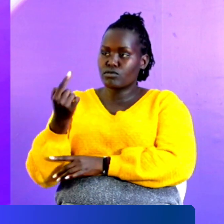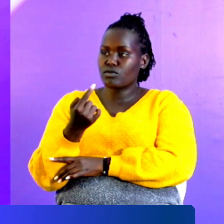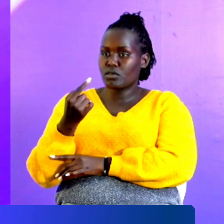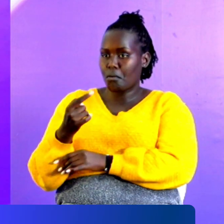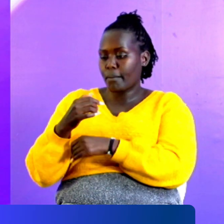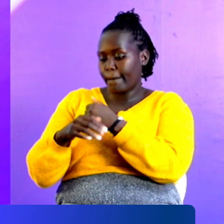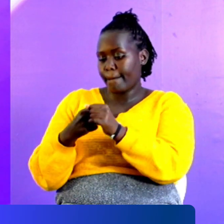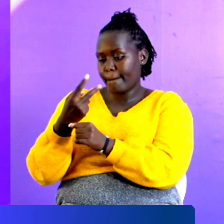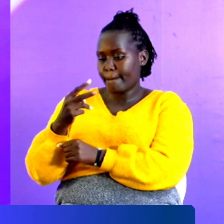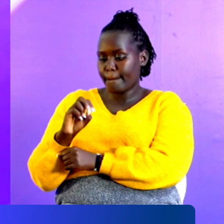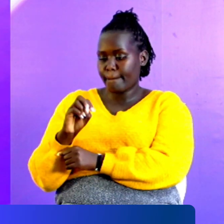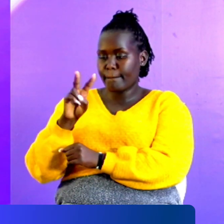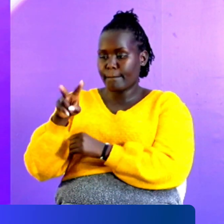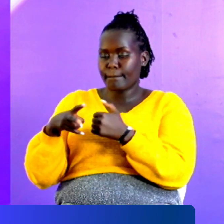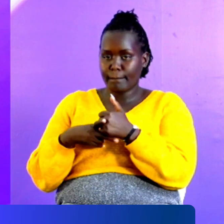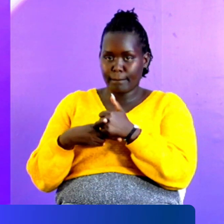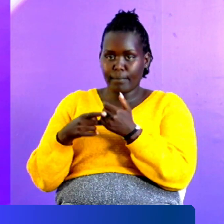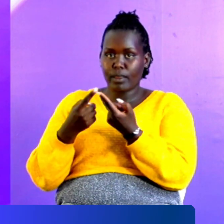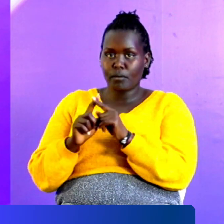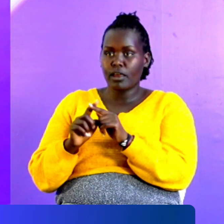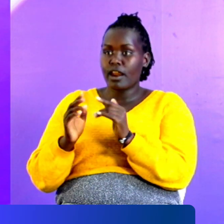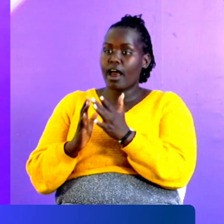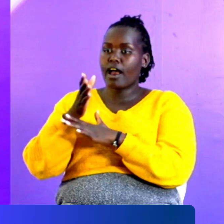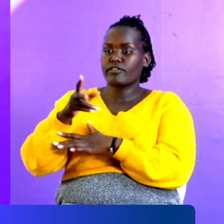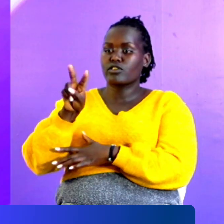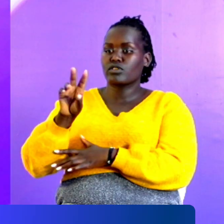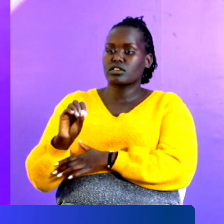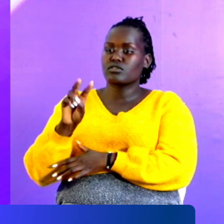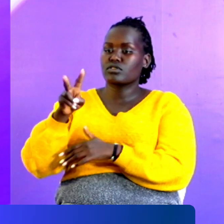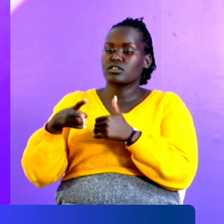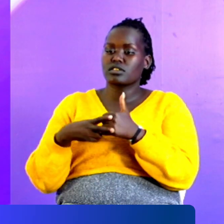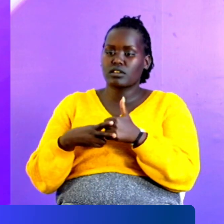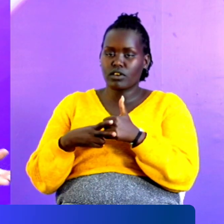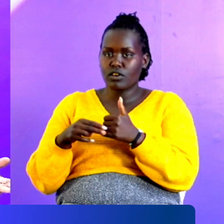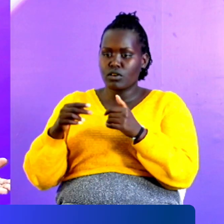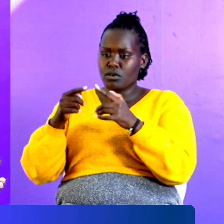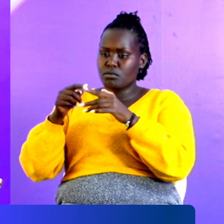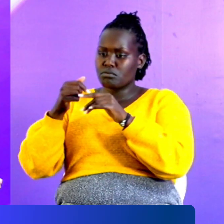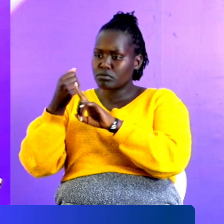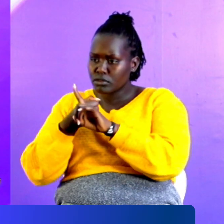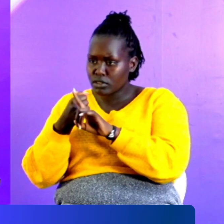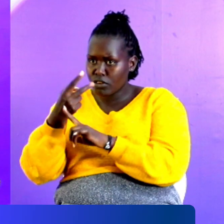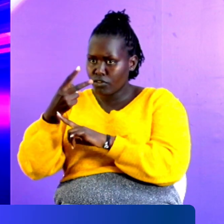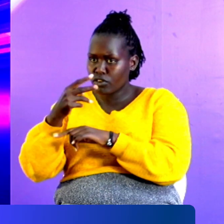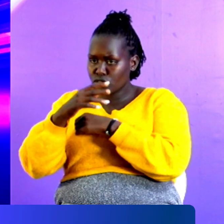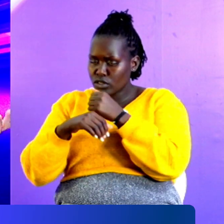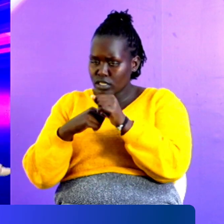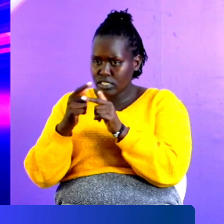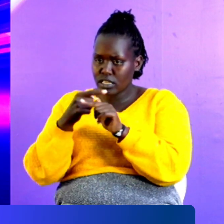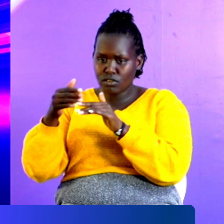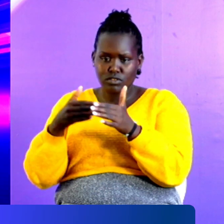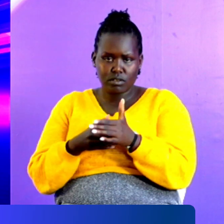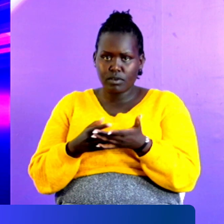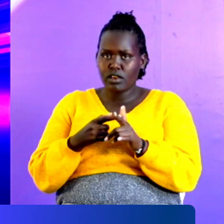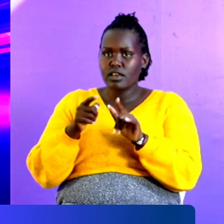at 2027. We're even looking at post-2027. Some of these things, you don't just fight for them for 2 years and then you Absolutely. think it's done. Just as the president said, these